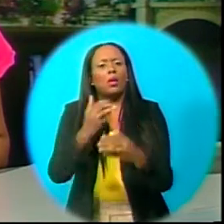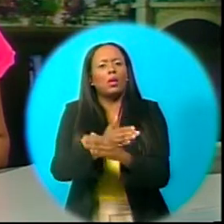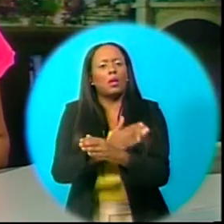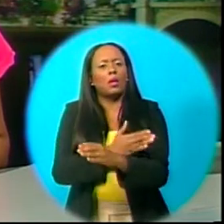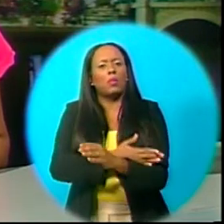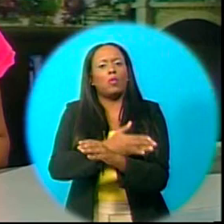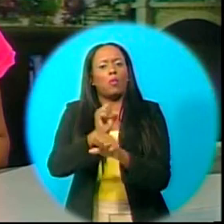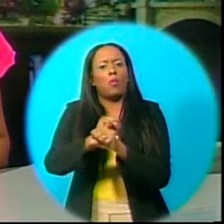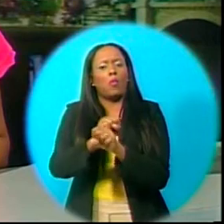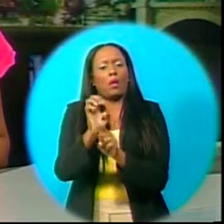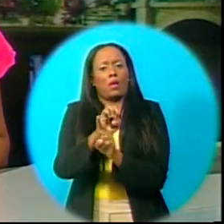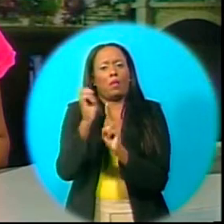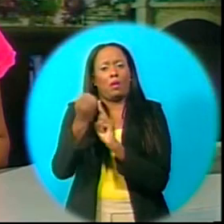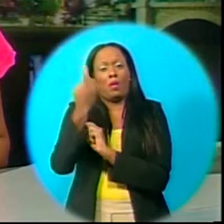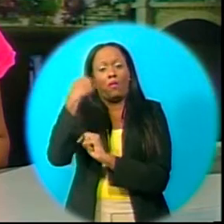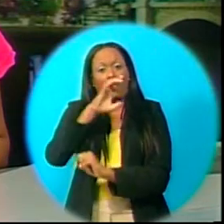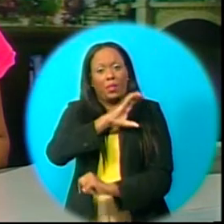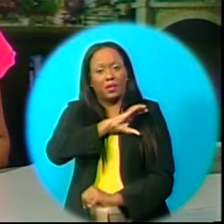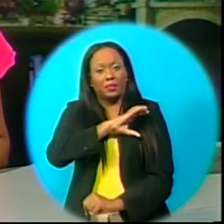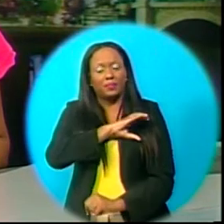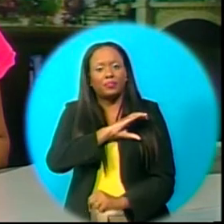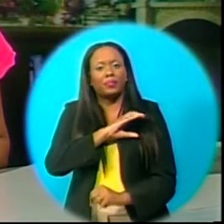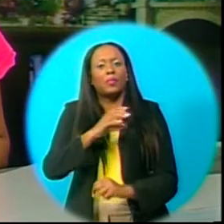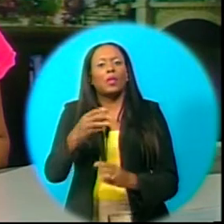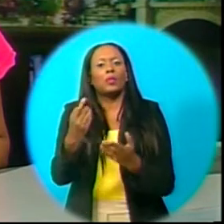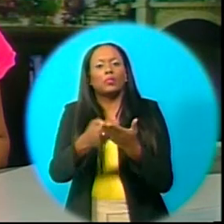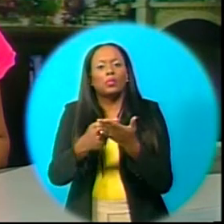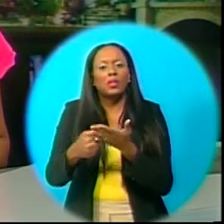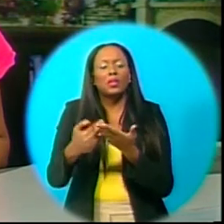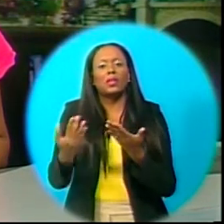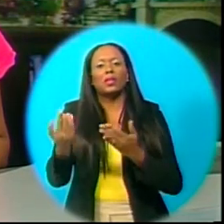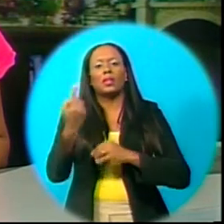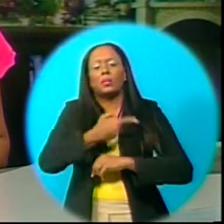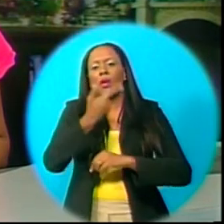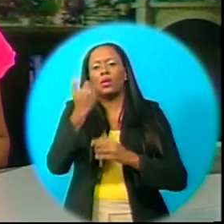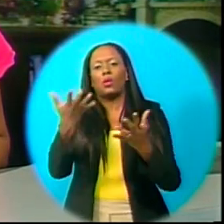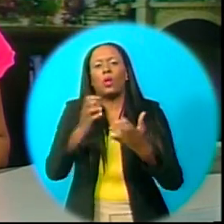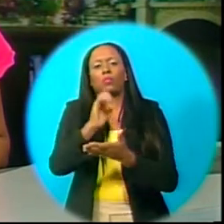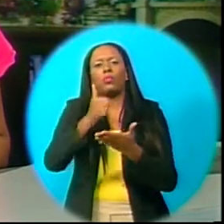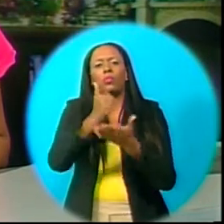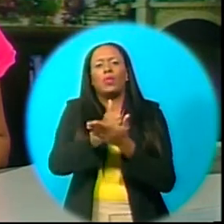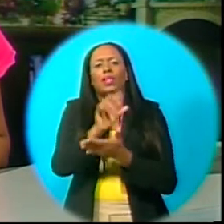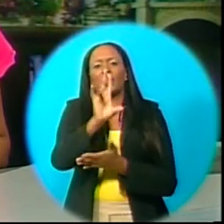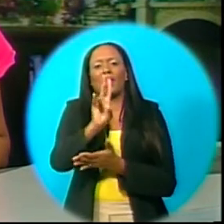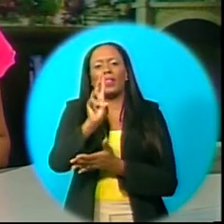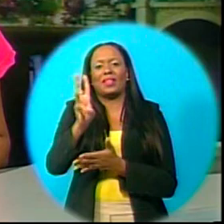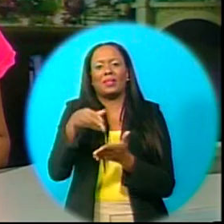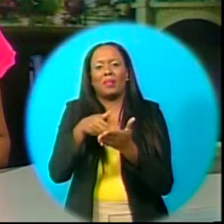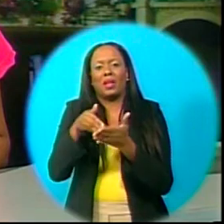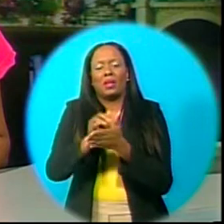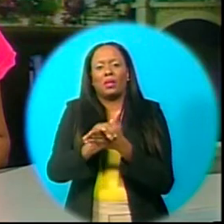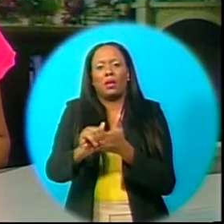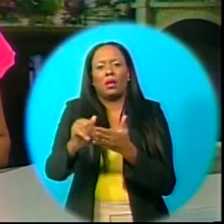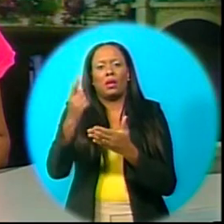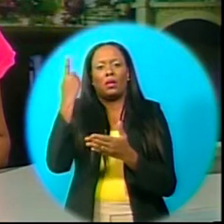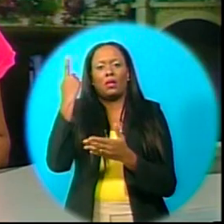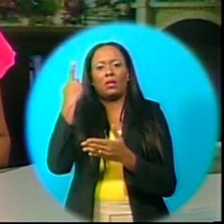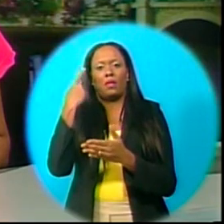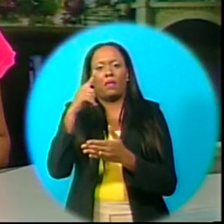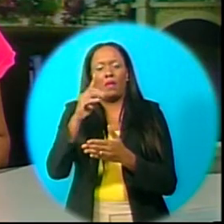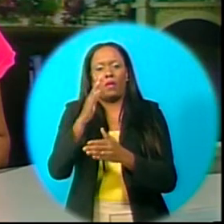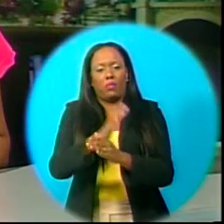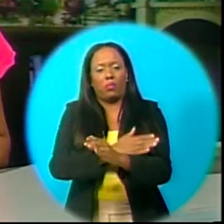her comments came as she led off debate in the Senate to approve the sum of $76 million Barbados dollars to finance construction on a number